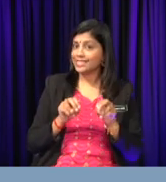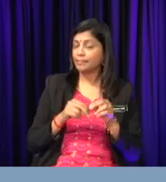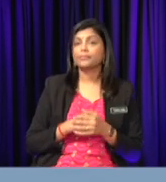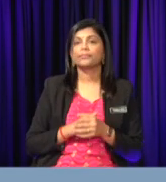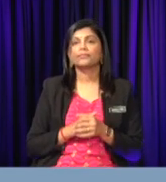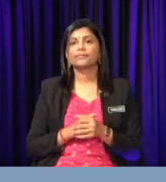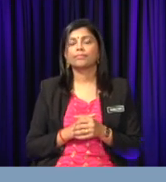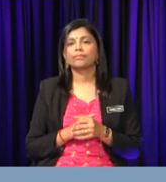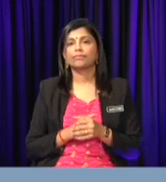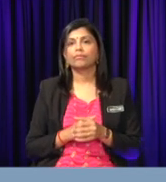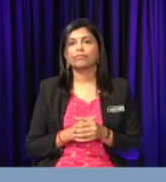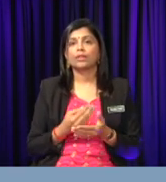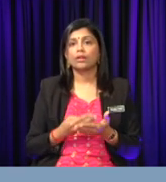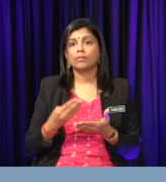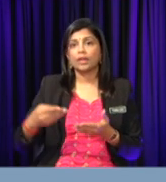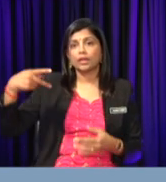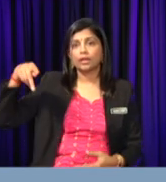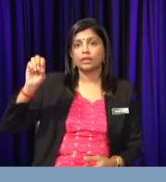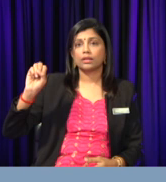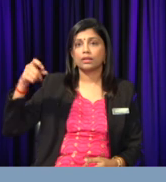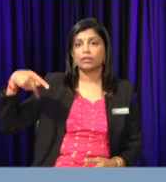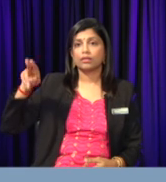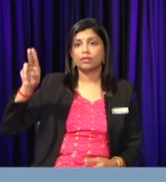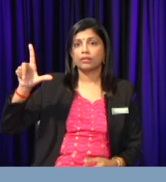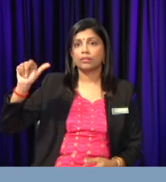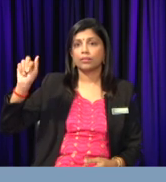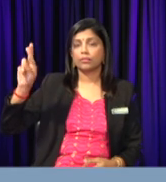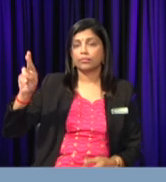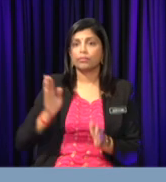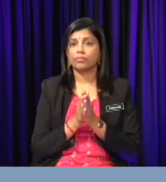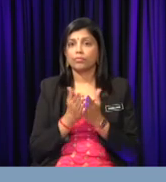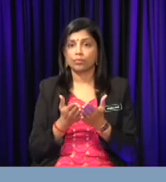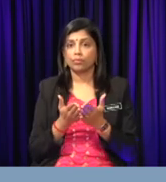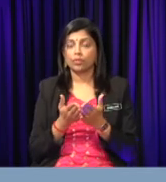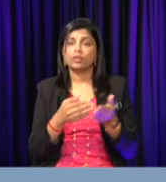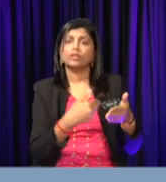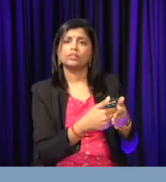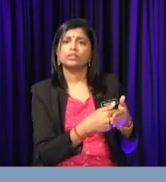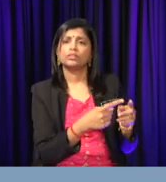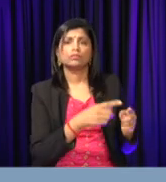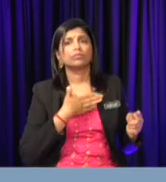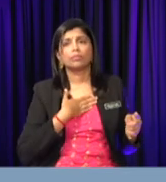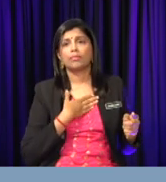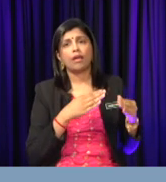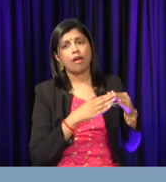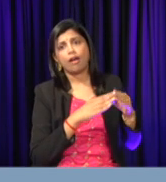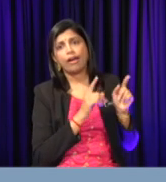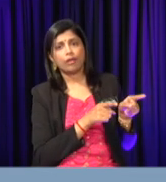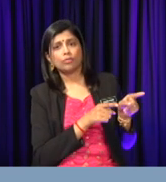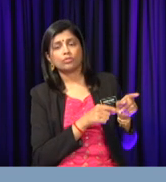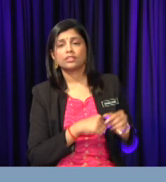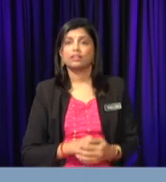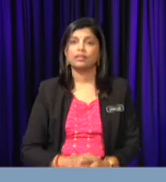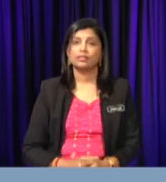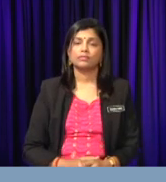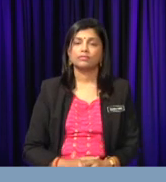in popular bookstore, which is the nearest popular bookstore. I would buy in the nearest